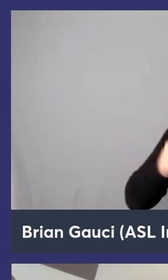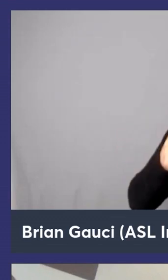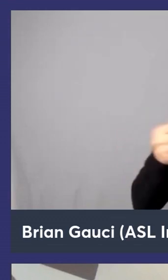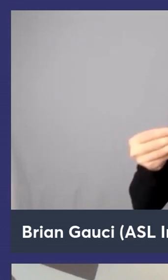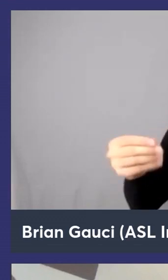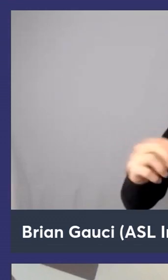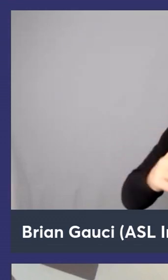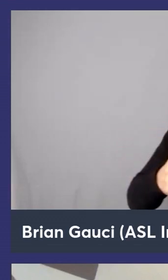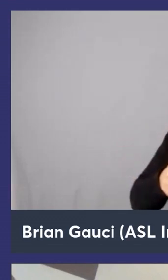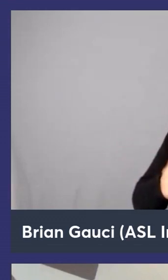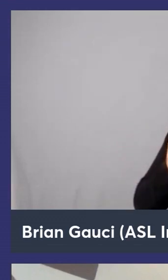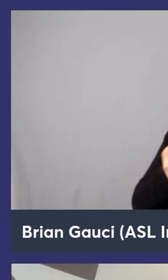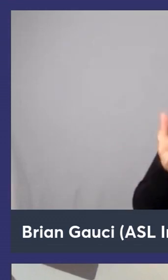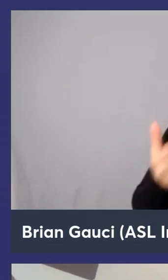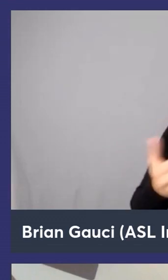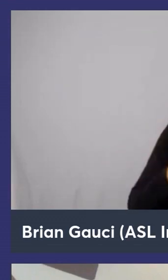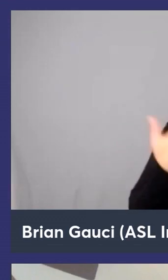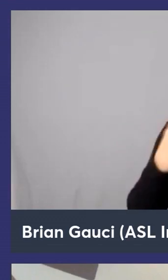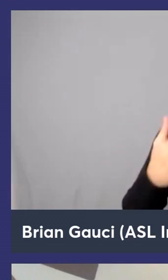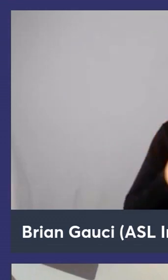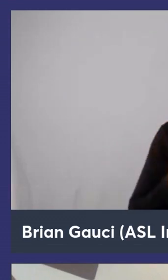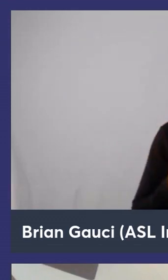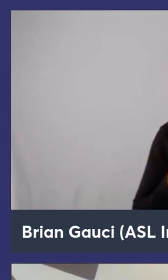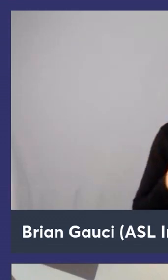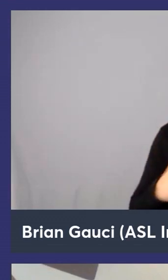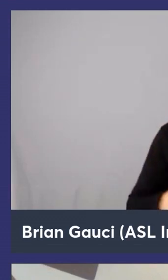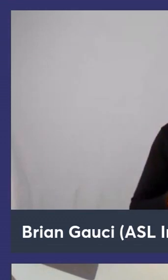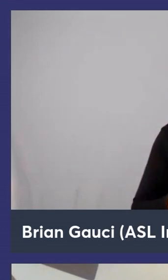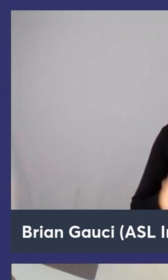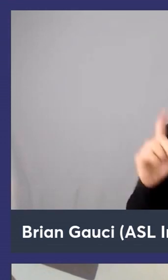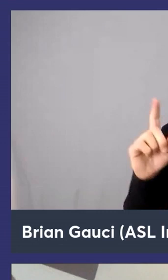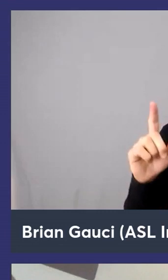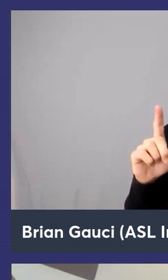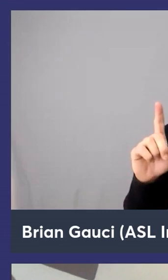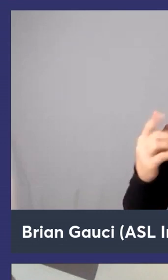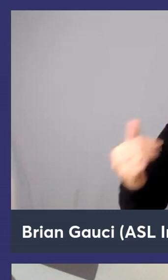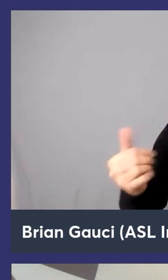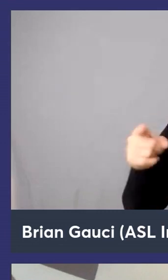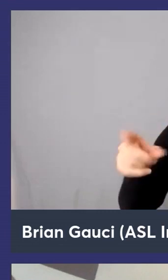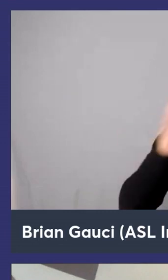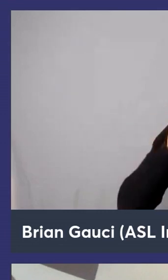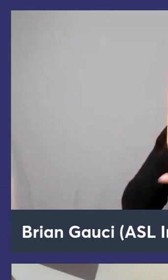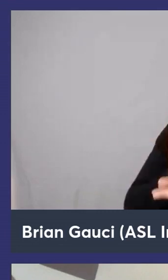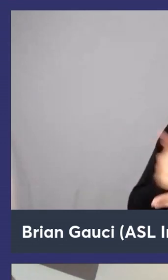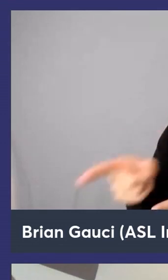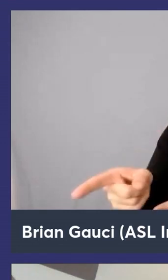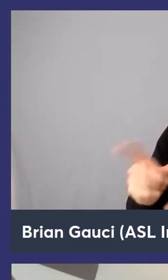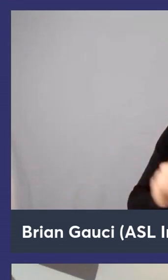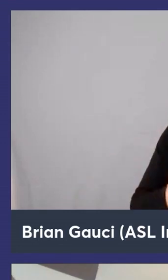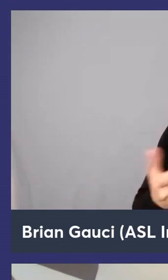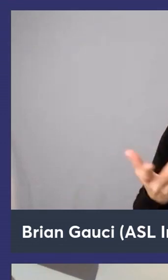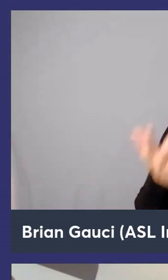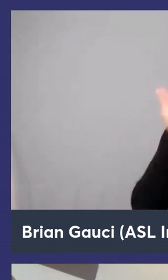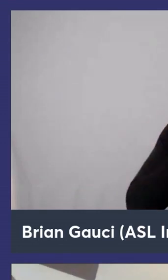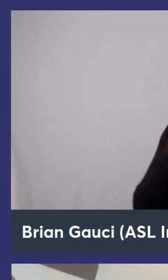might not have known you even had, to where serverless addresses that?